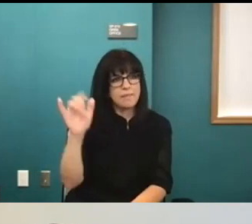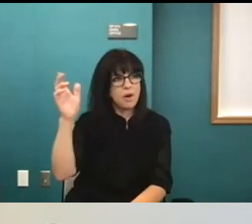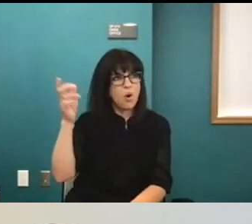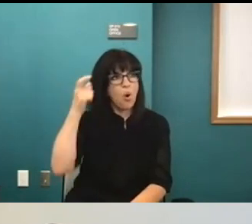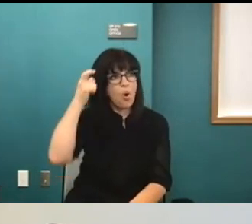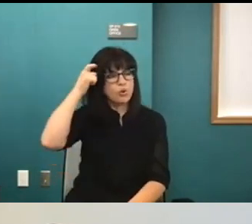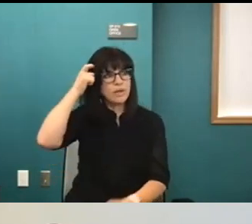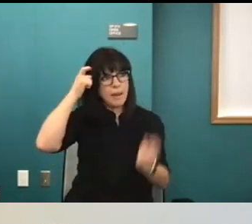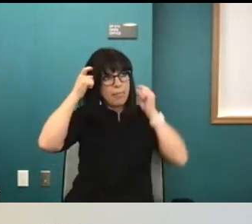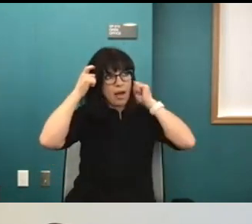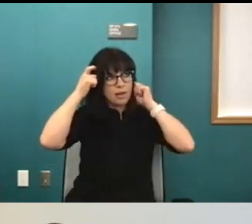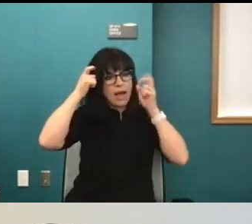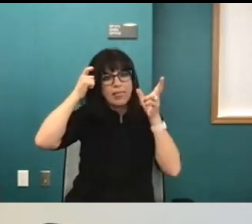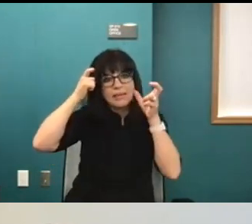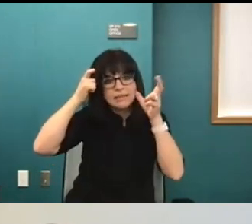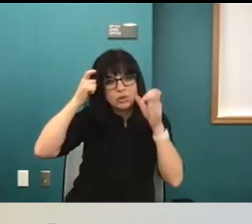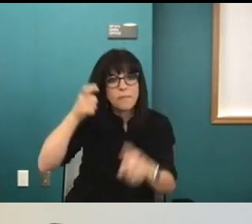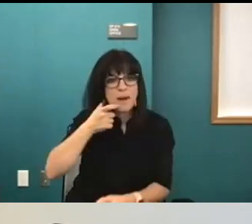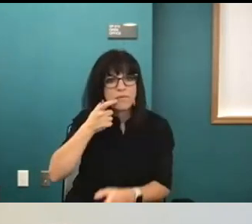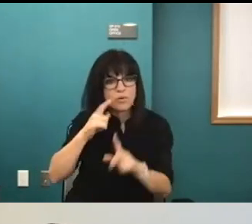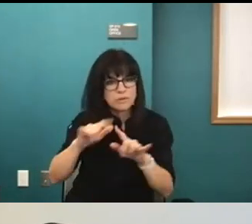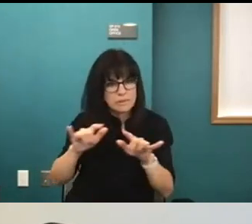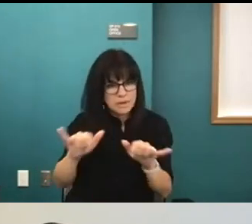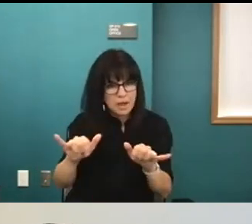can listen to the microphones that way. Okay.